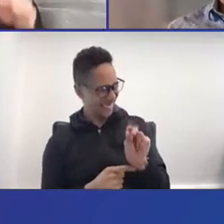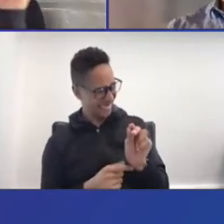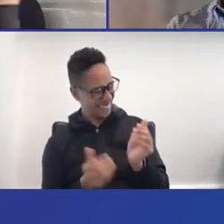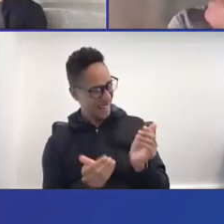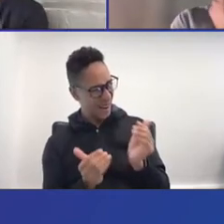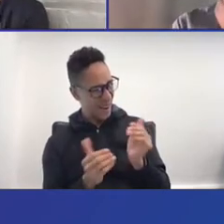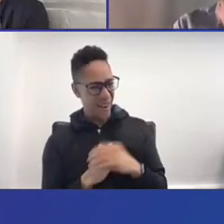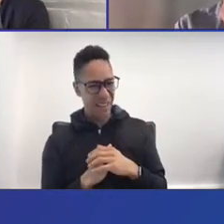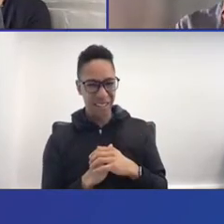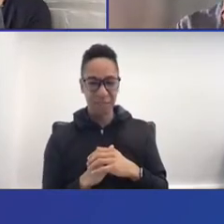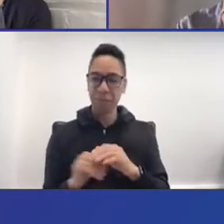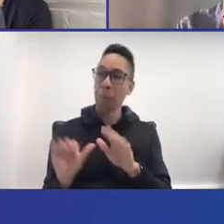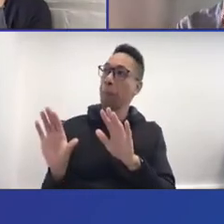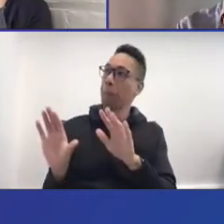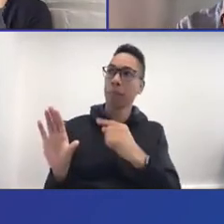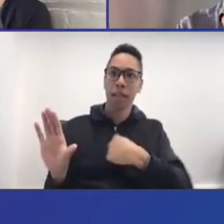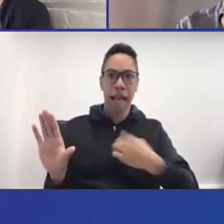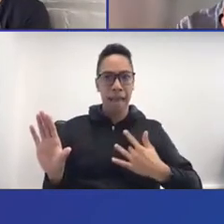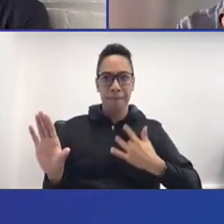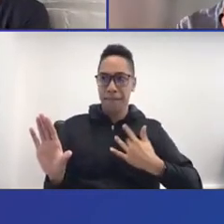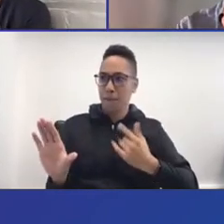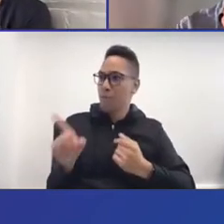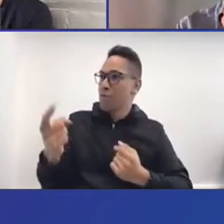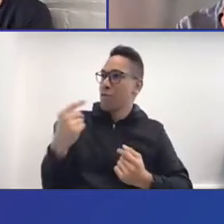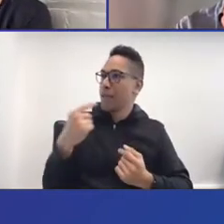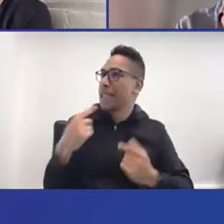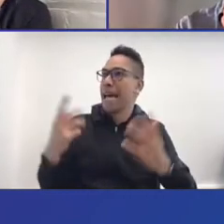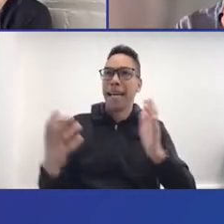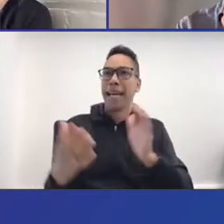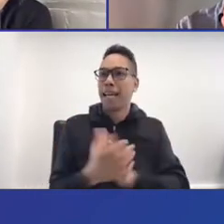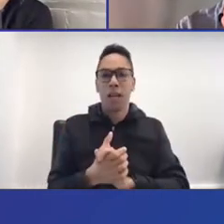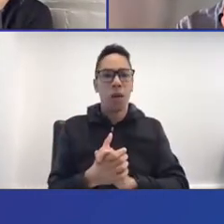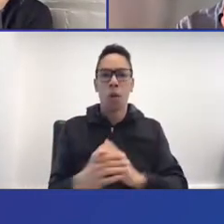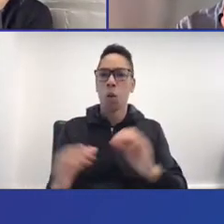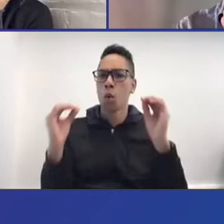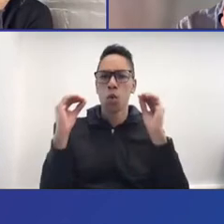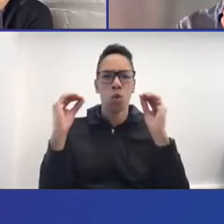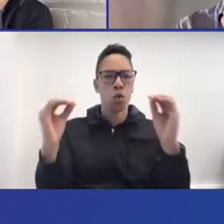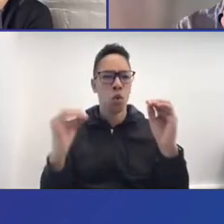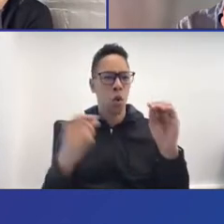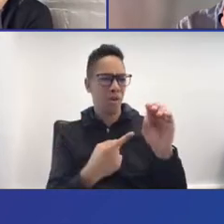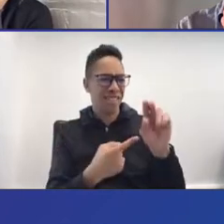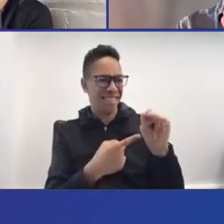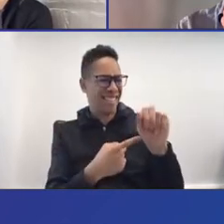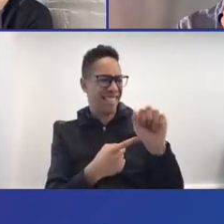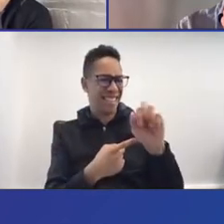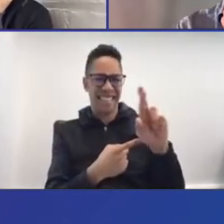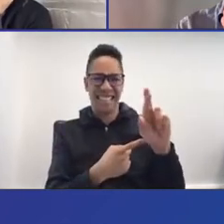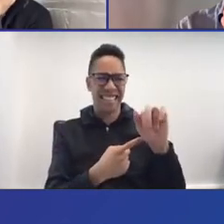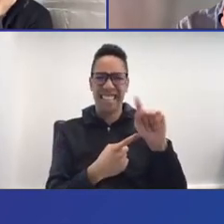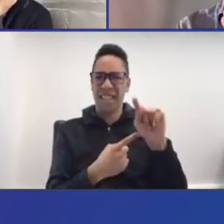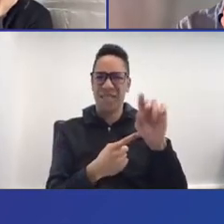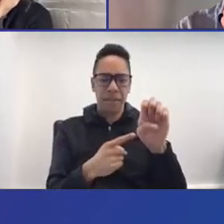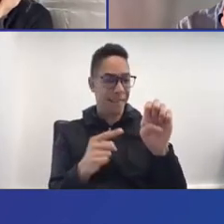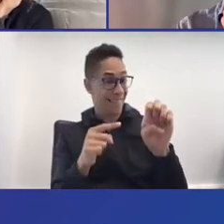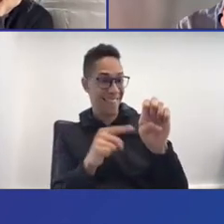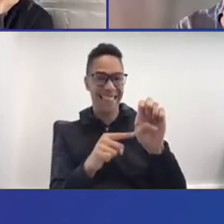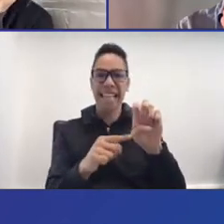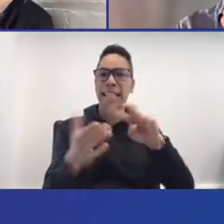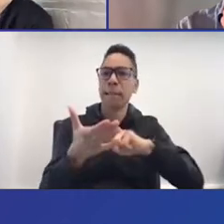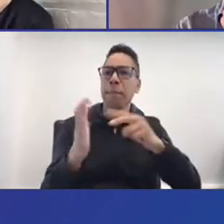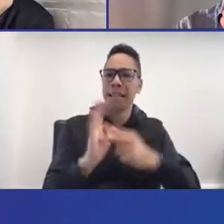you were like, there's no, like, narrative implies this, like, again, this kind of